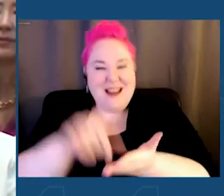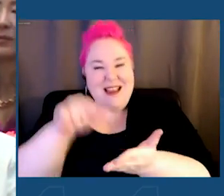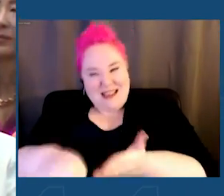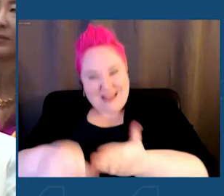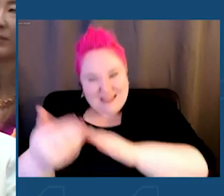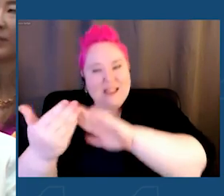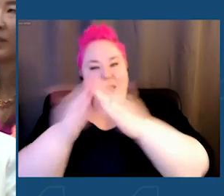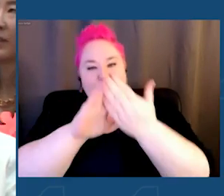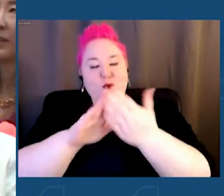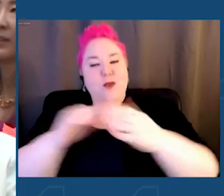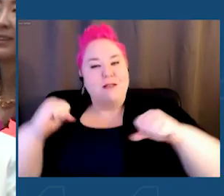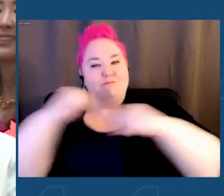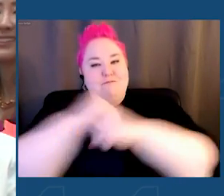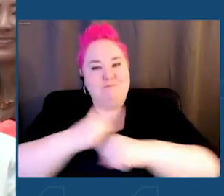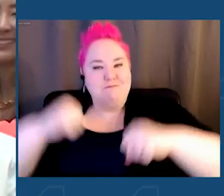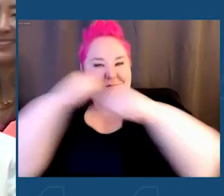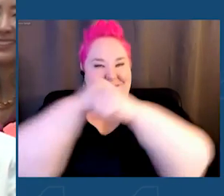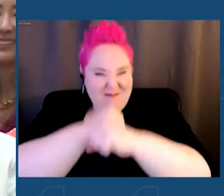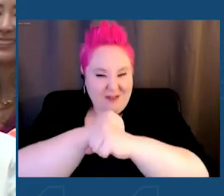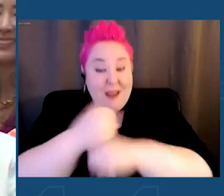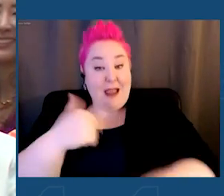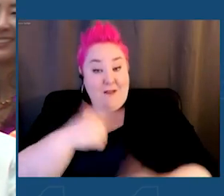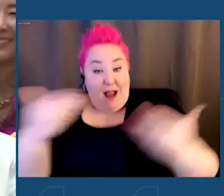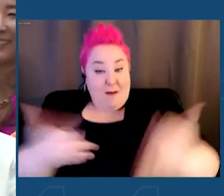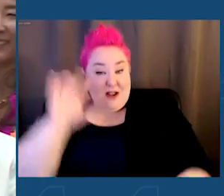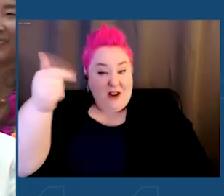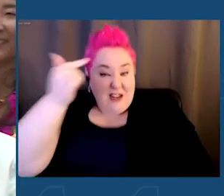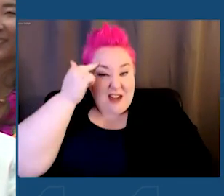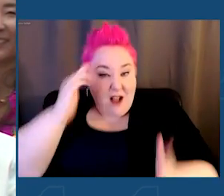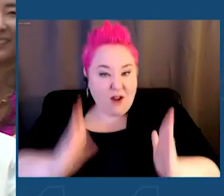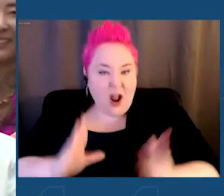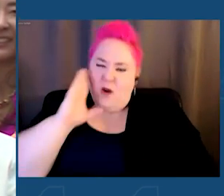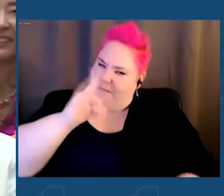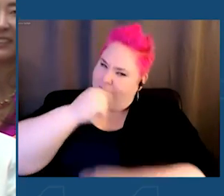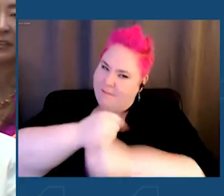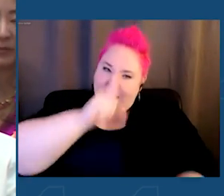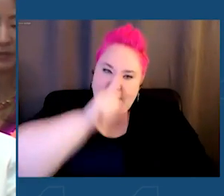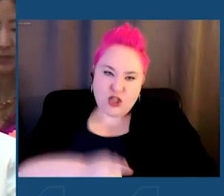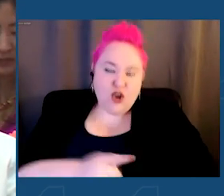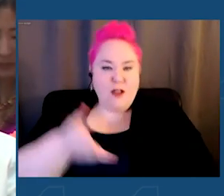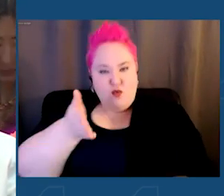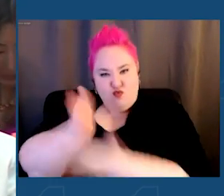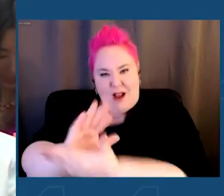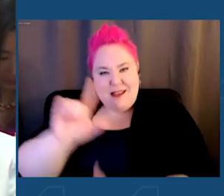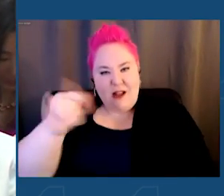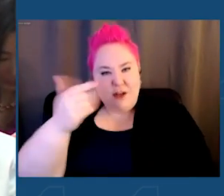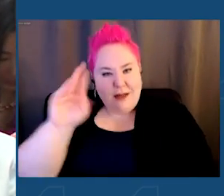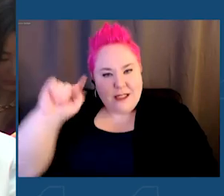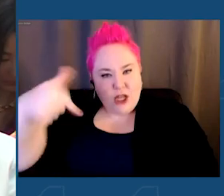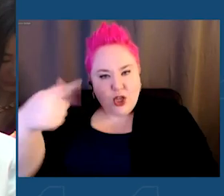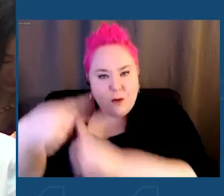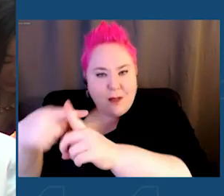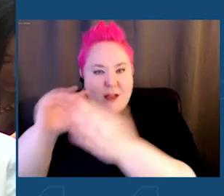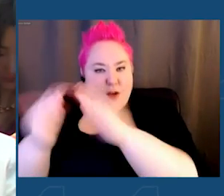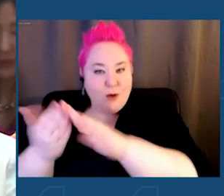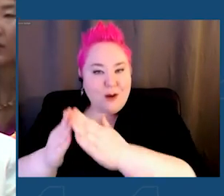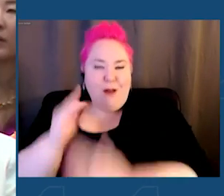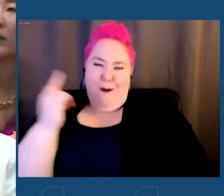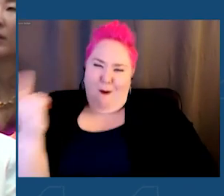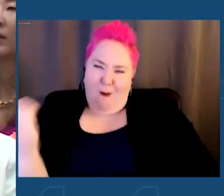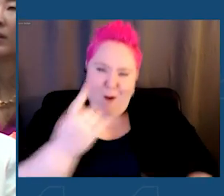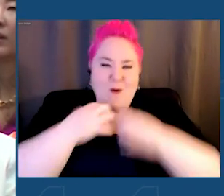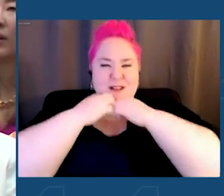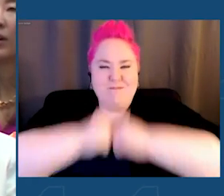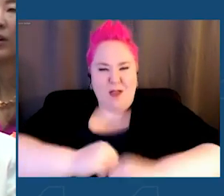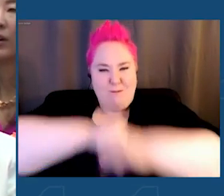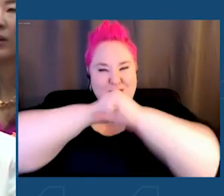fighting for. And as long as I'm governor, I'll make sure that the rights of the LGBTQ community plus are always protected. Let's get